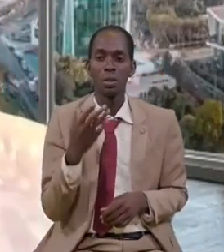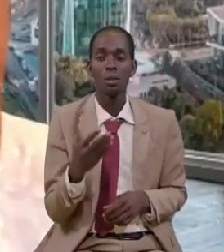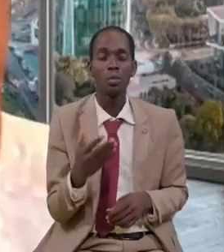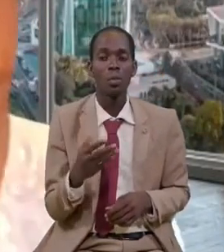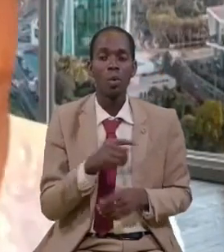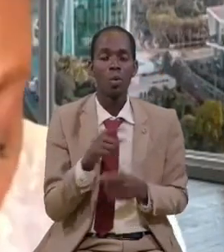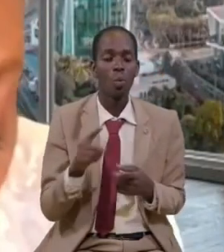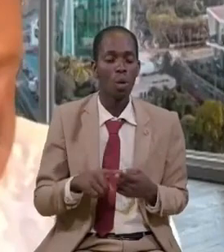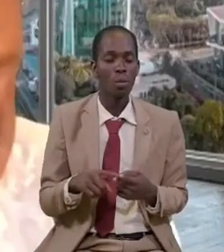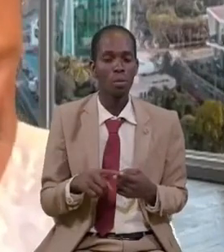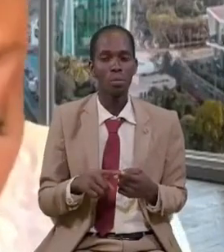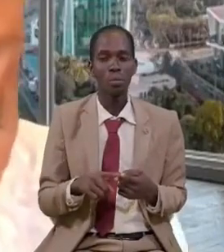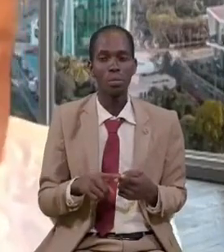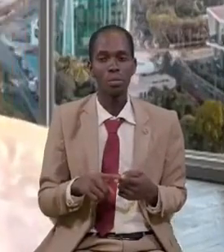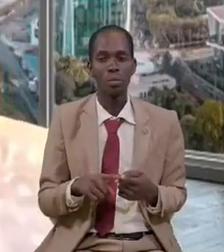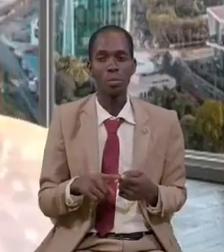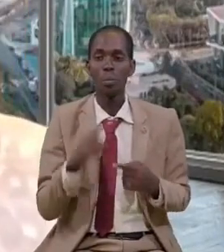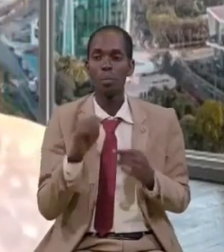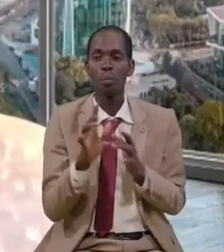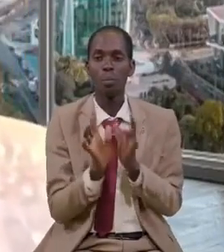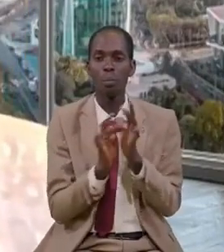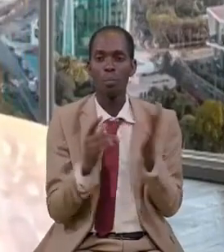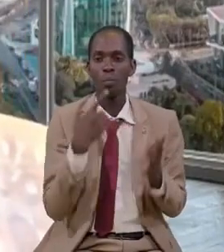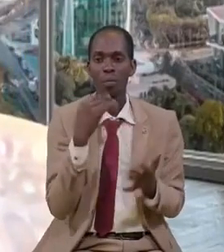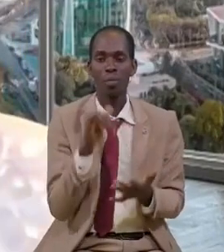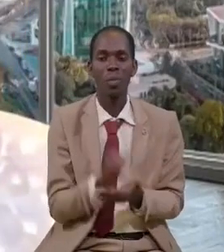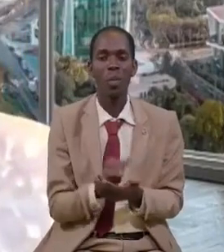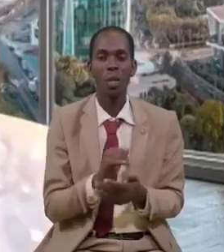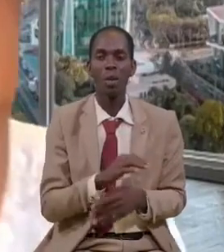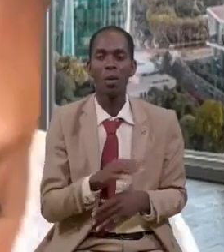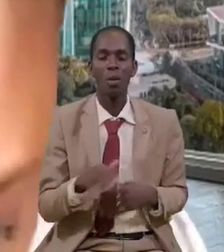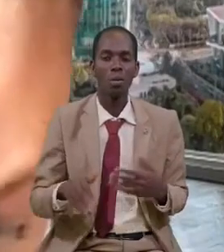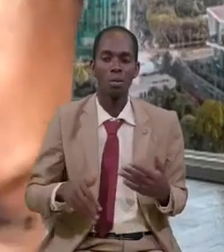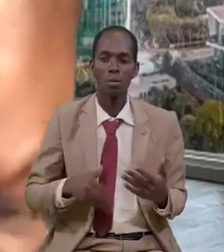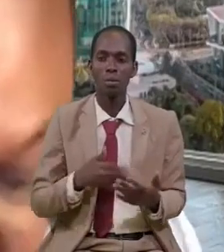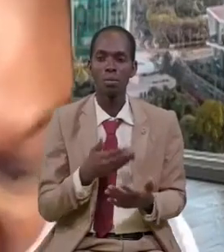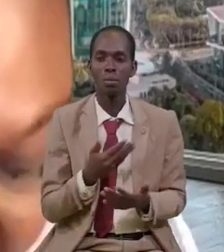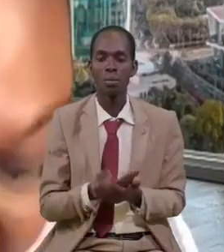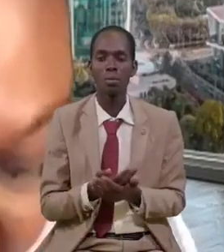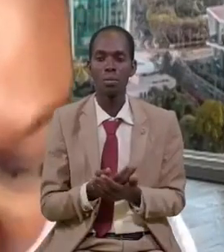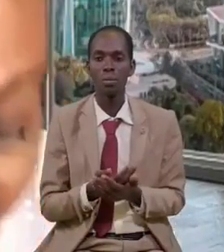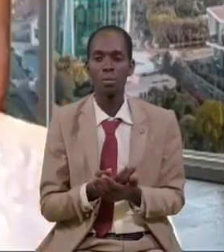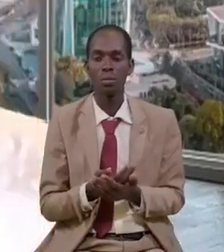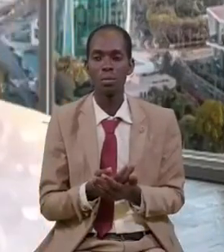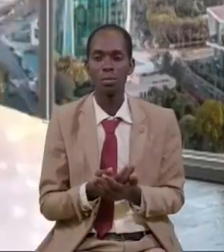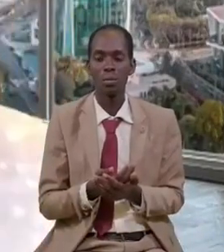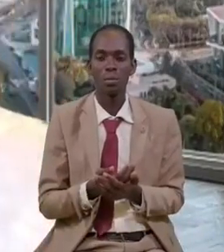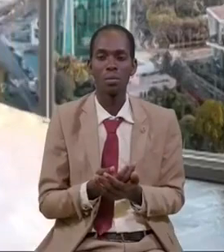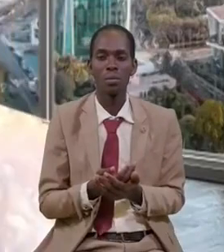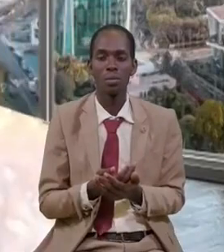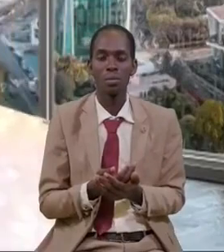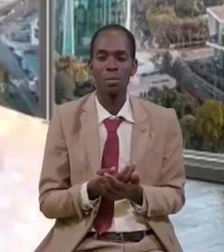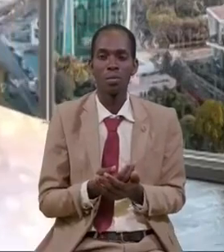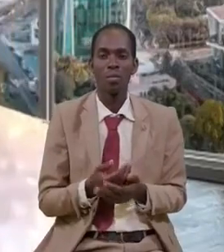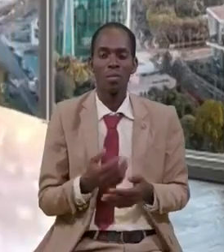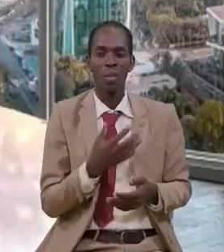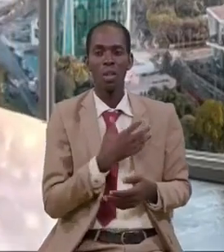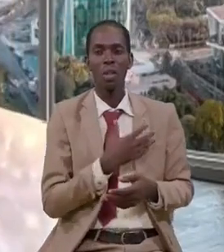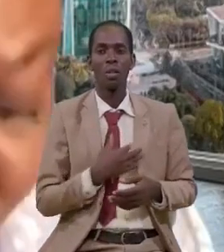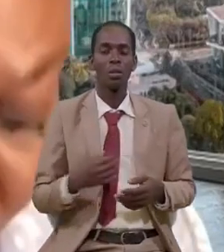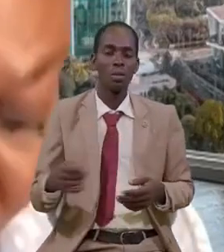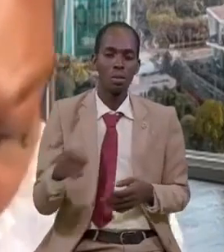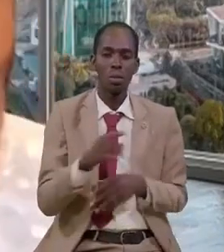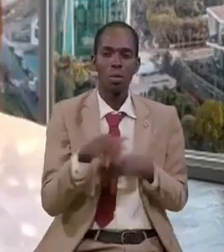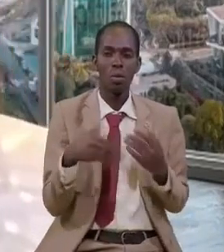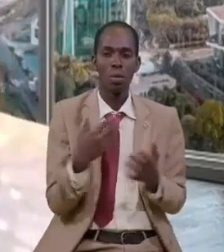Bible says, all that dwelt in Lydon and Saron, they saw him and they turned to